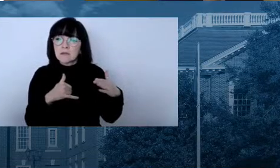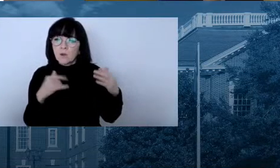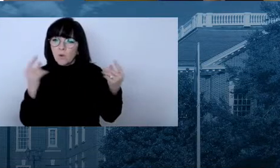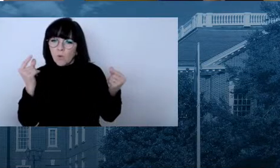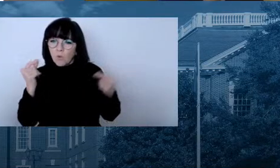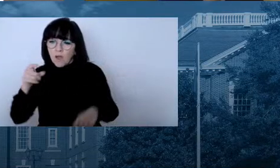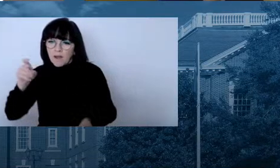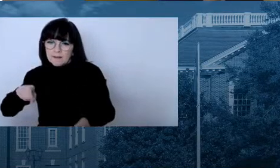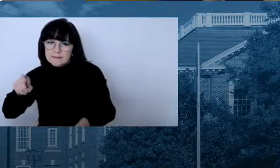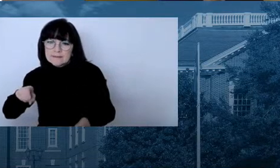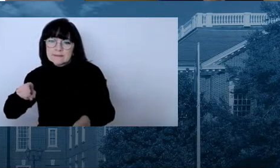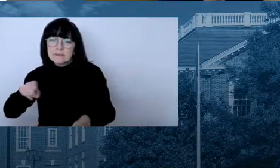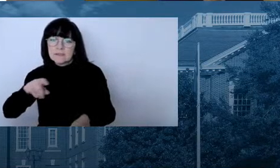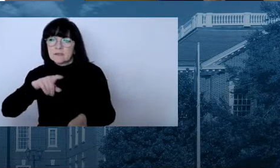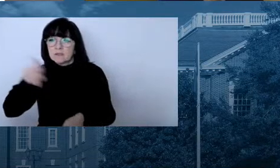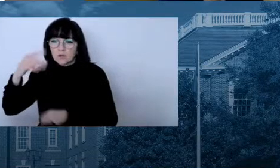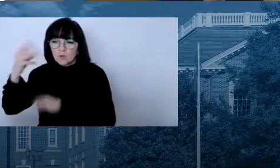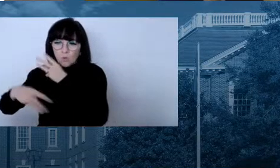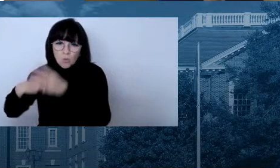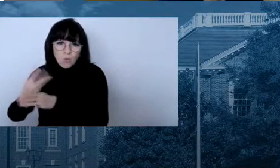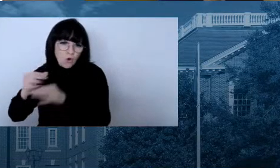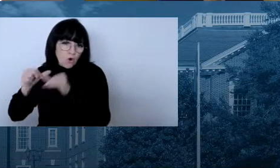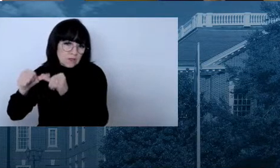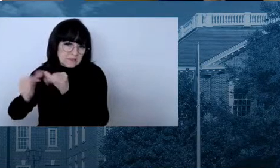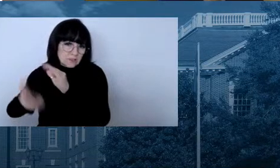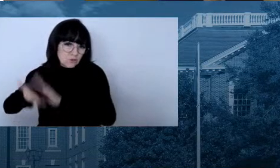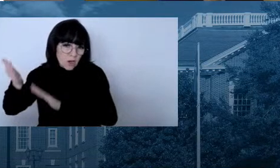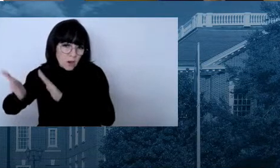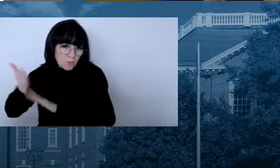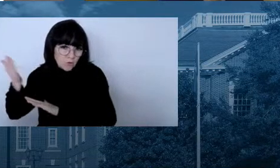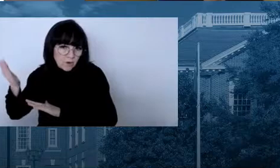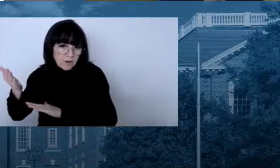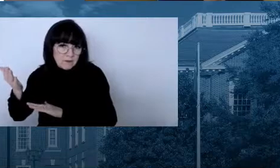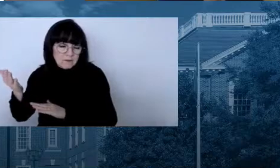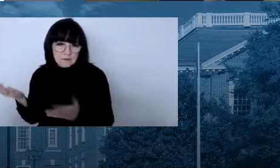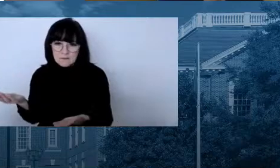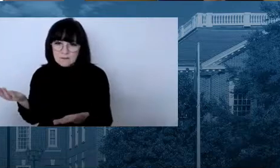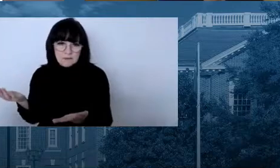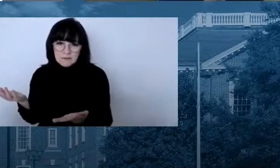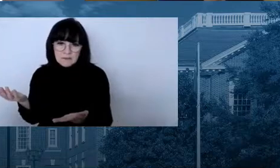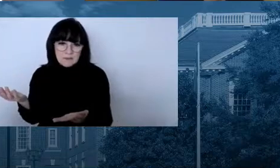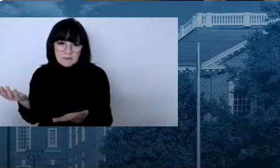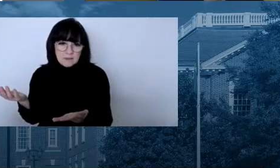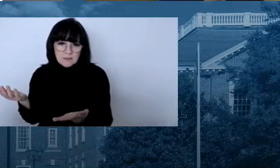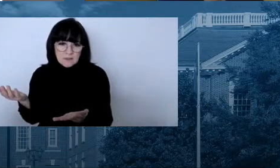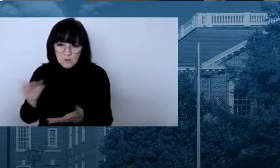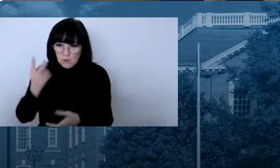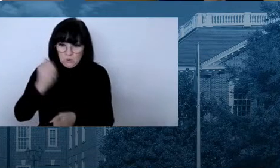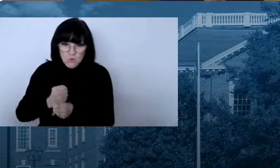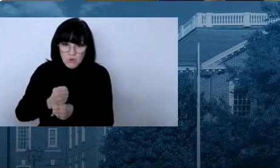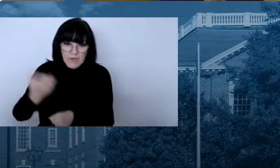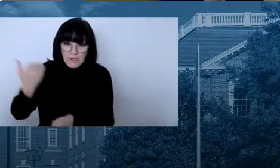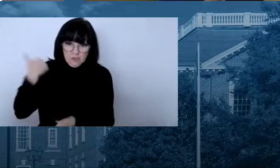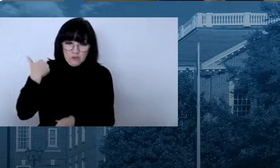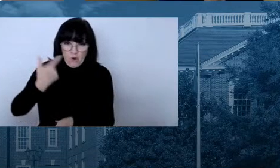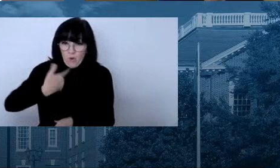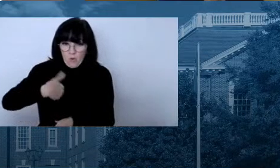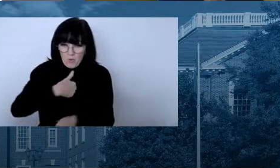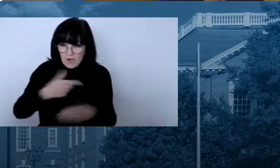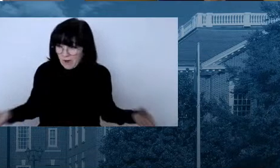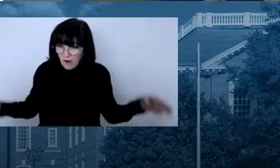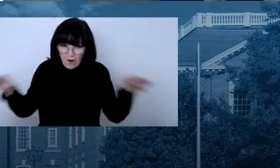and the world to continue to operate. We just don't have the tools that we did 2 years ago to shut everything down